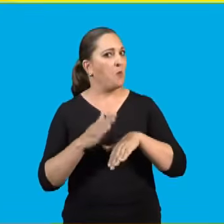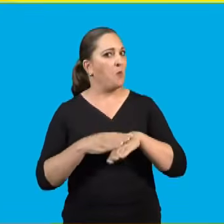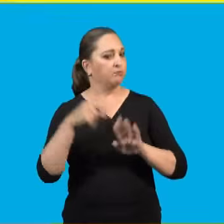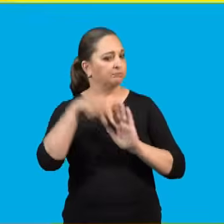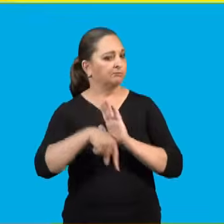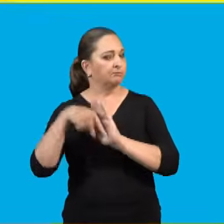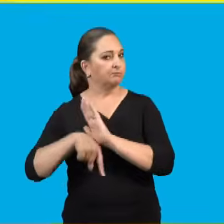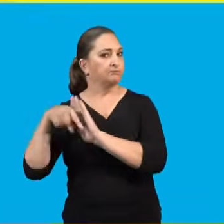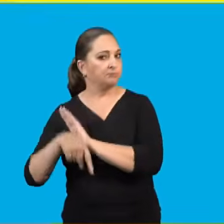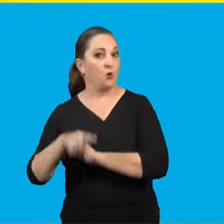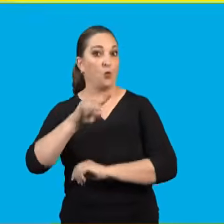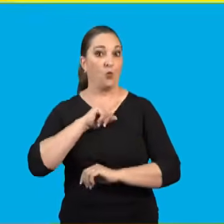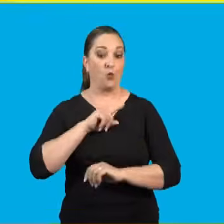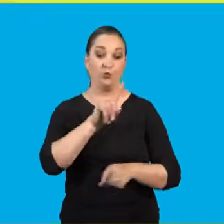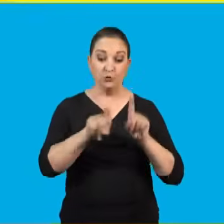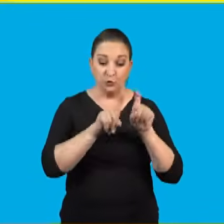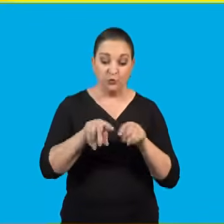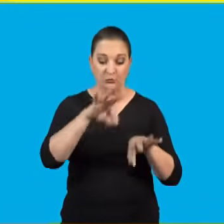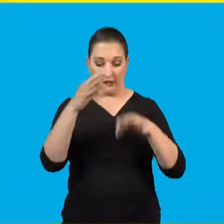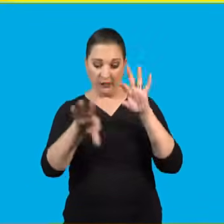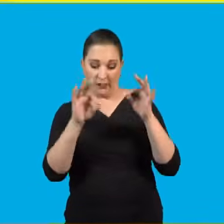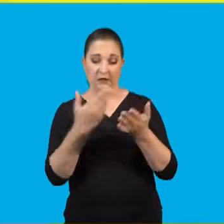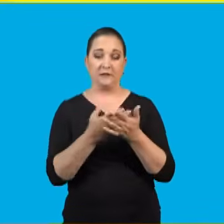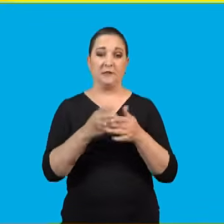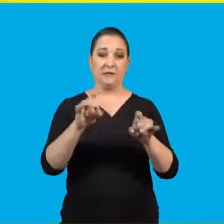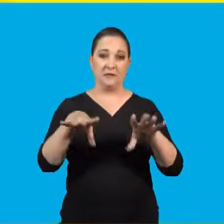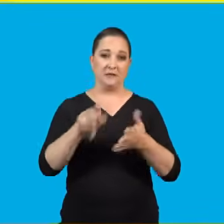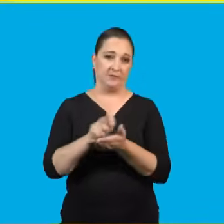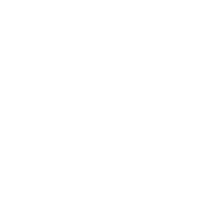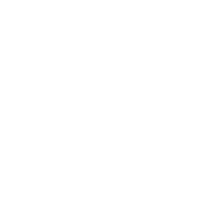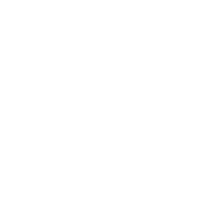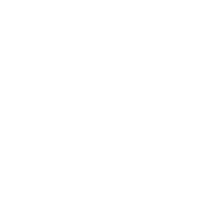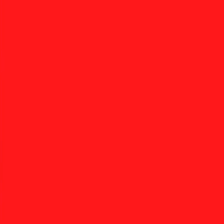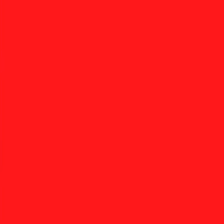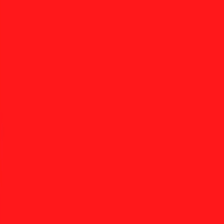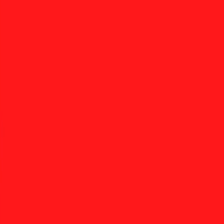to help you analyze questions and practice your exam writing skills.